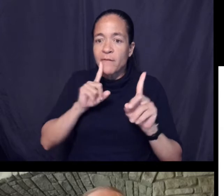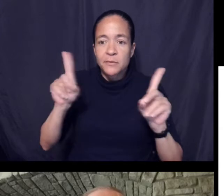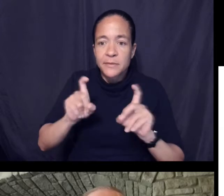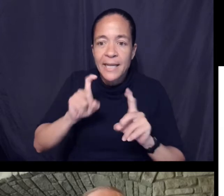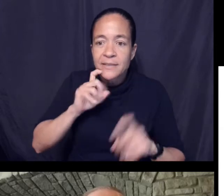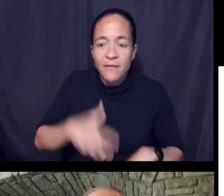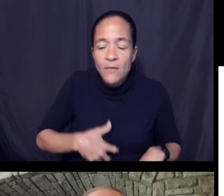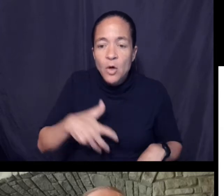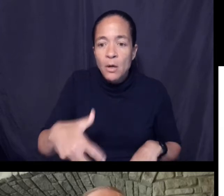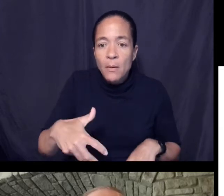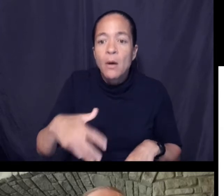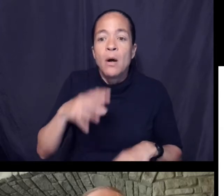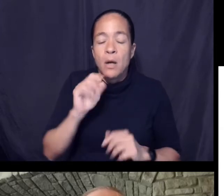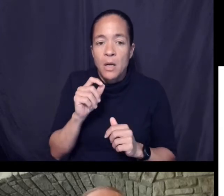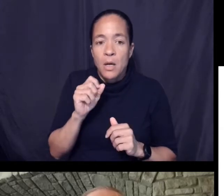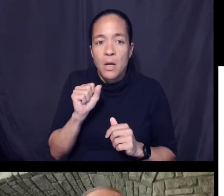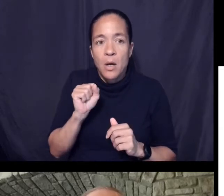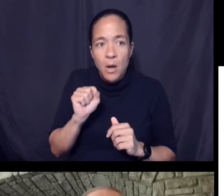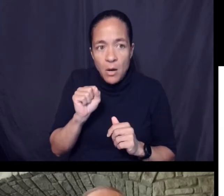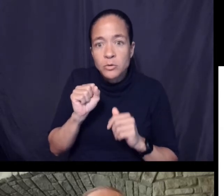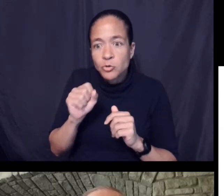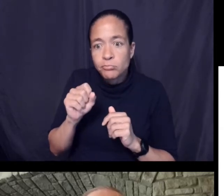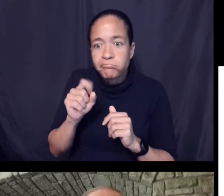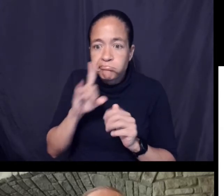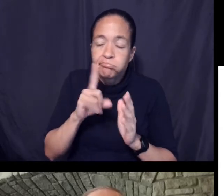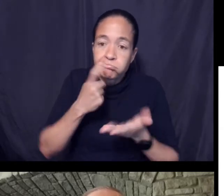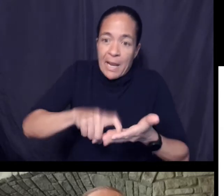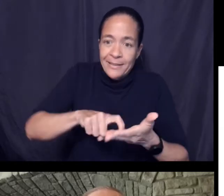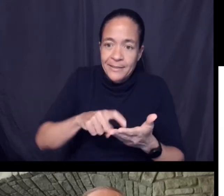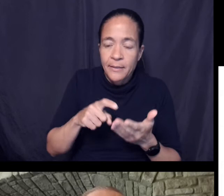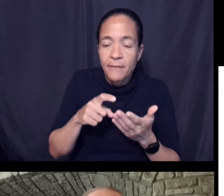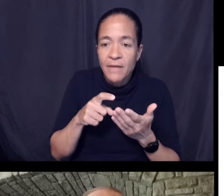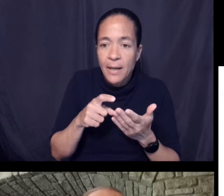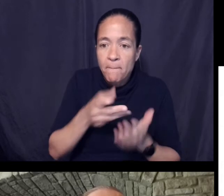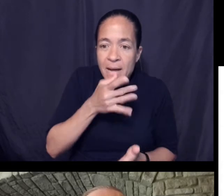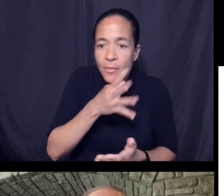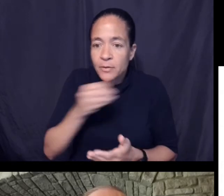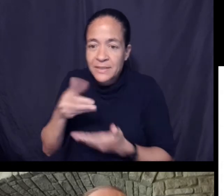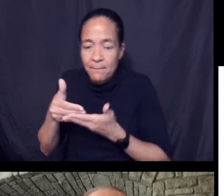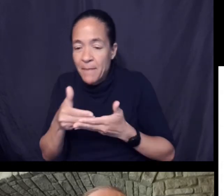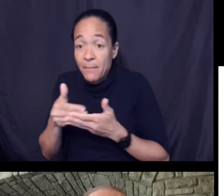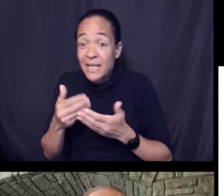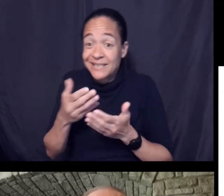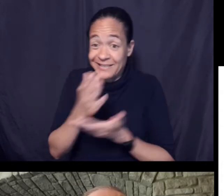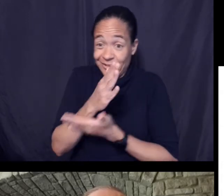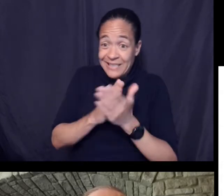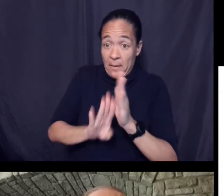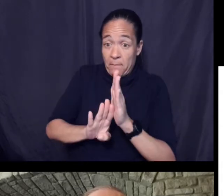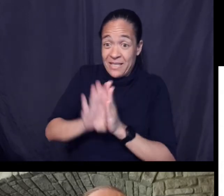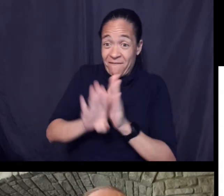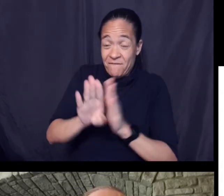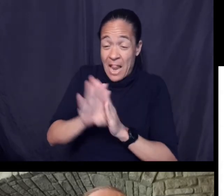maternal or neonatal screening to identify infected mothers and infants. So there's some in development, but there's no